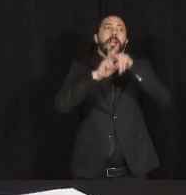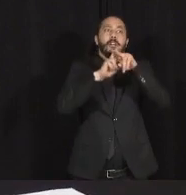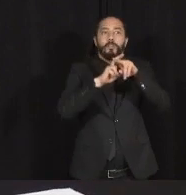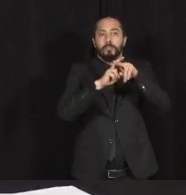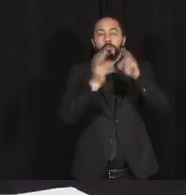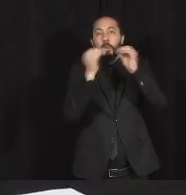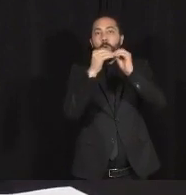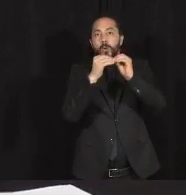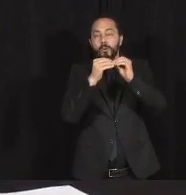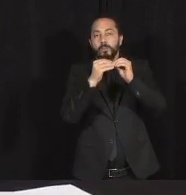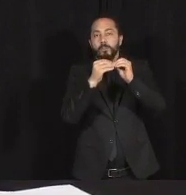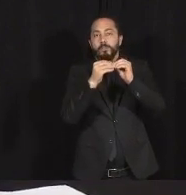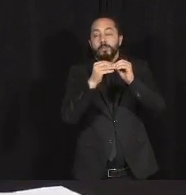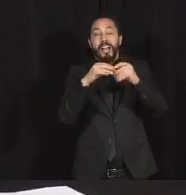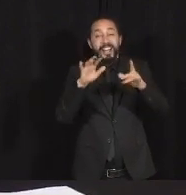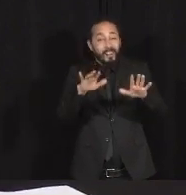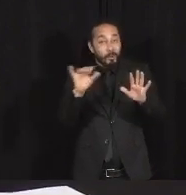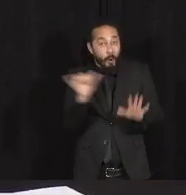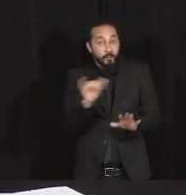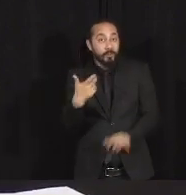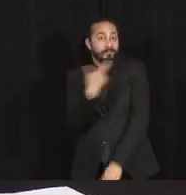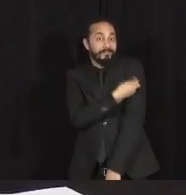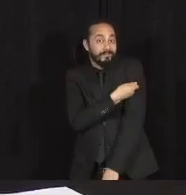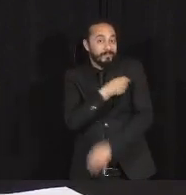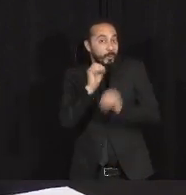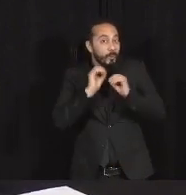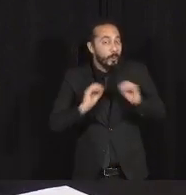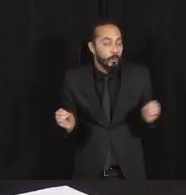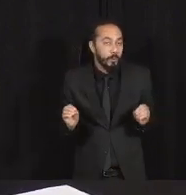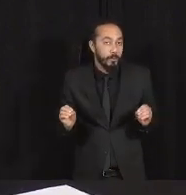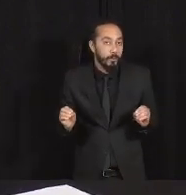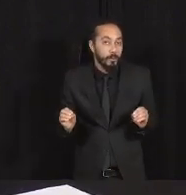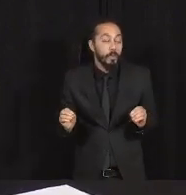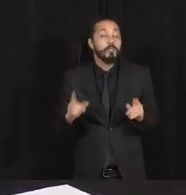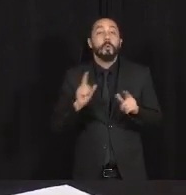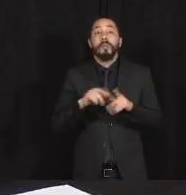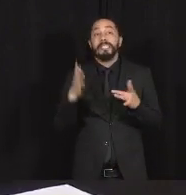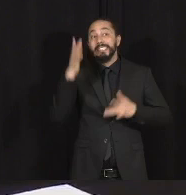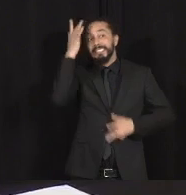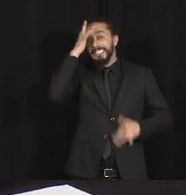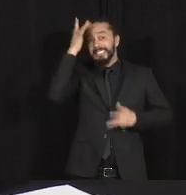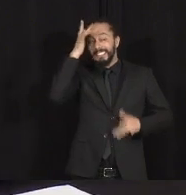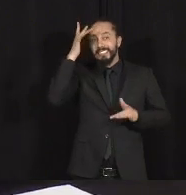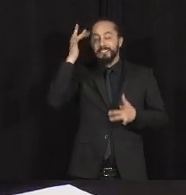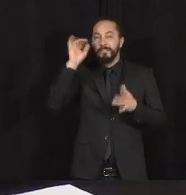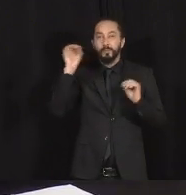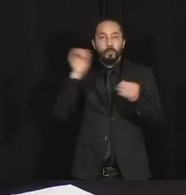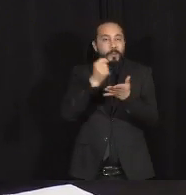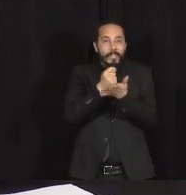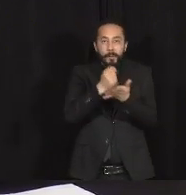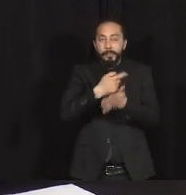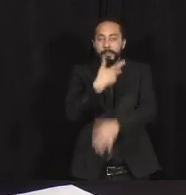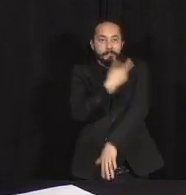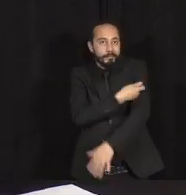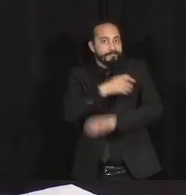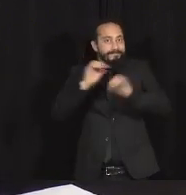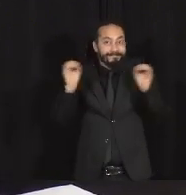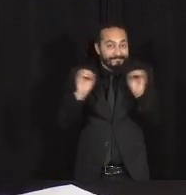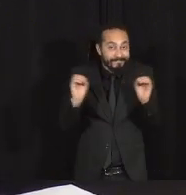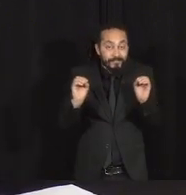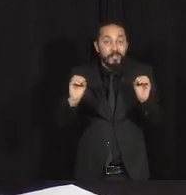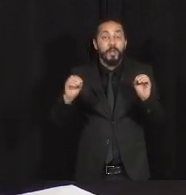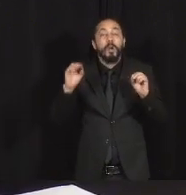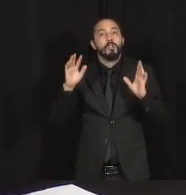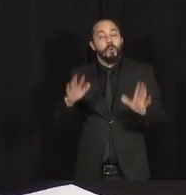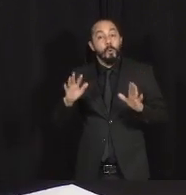is entirely new to the population, then suddenly the figure of 15,000